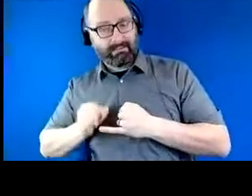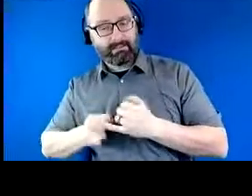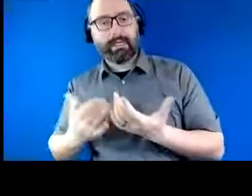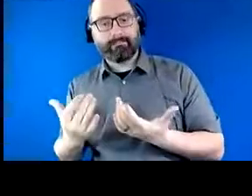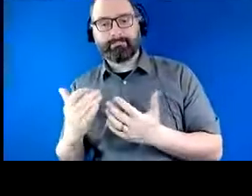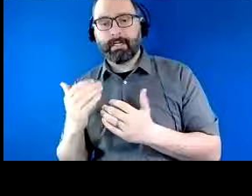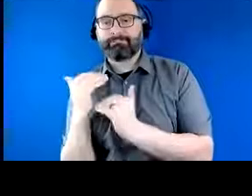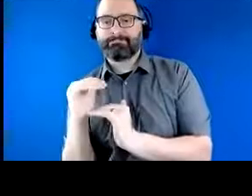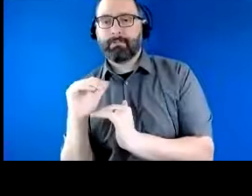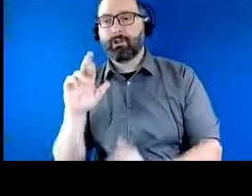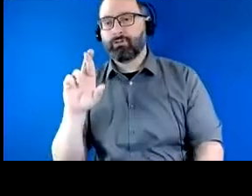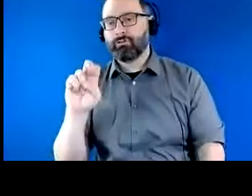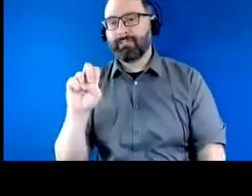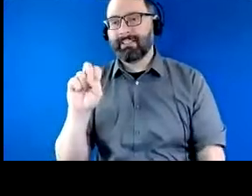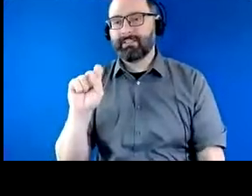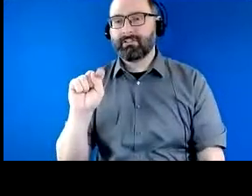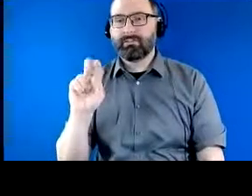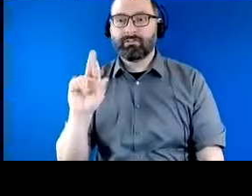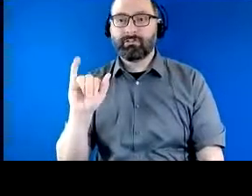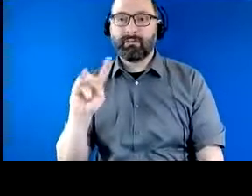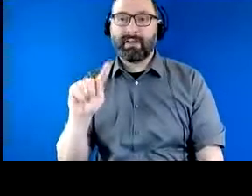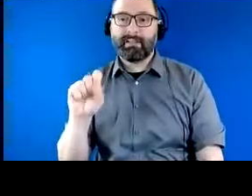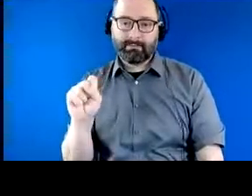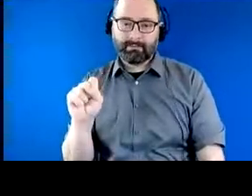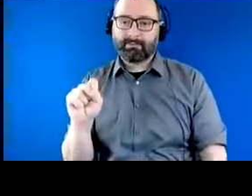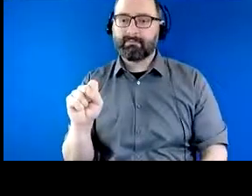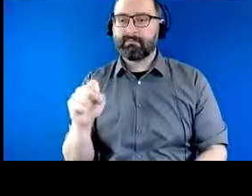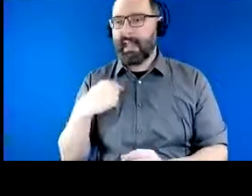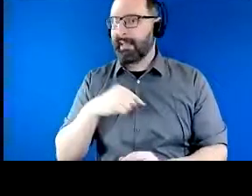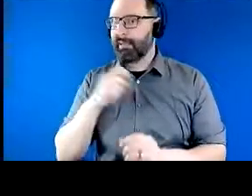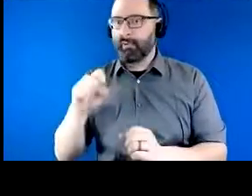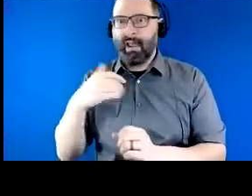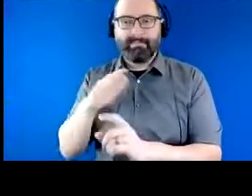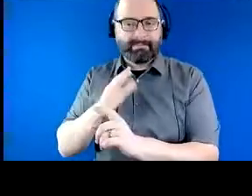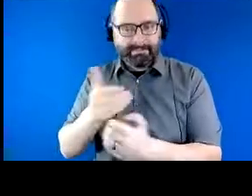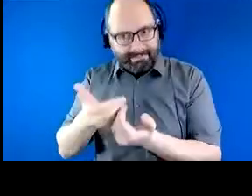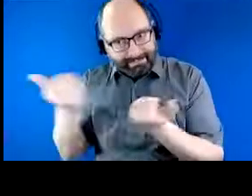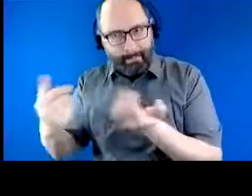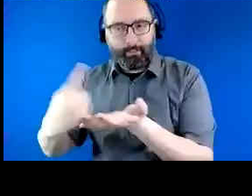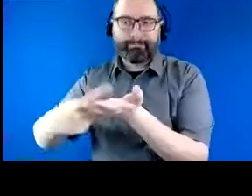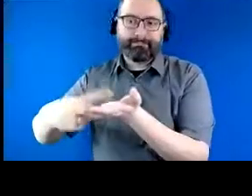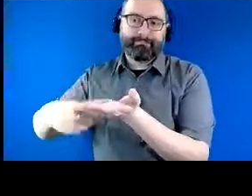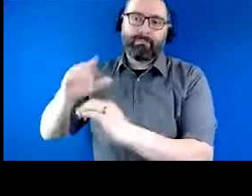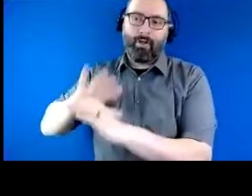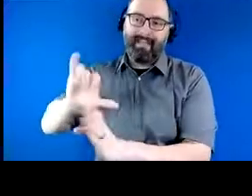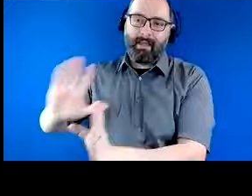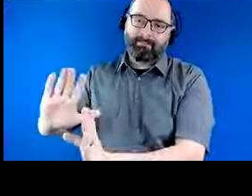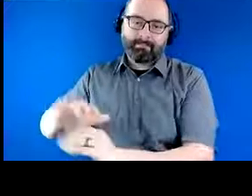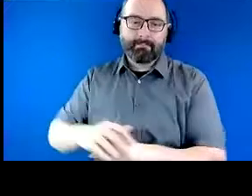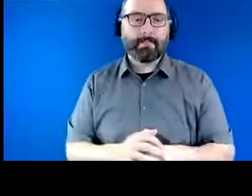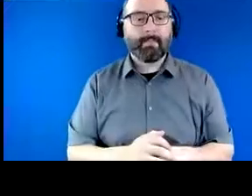an intervention by itself, and we can just have a lecture on that. So it's important to think around this